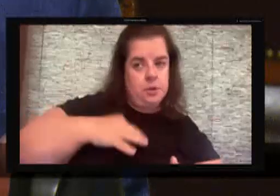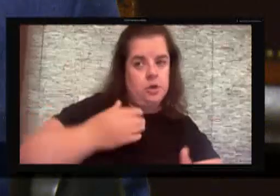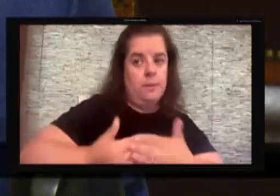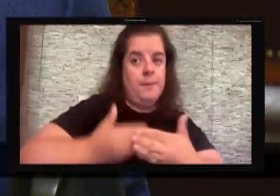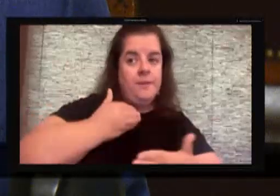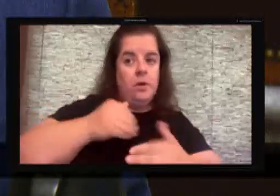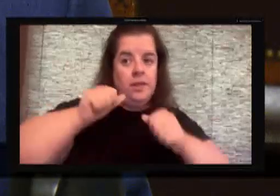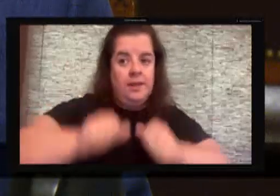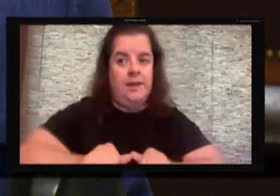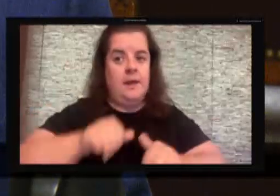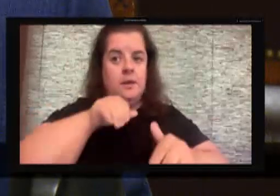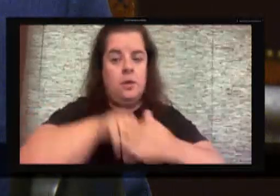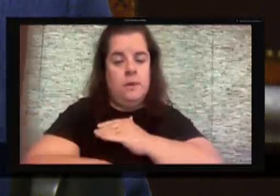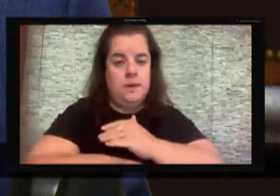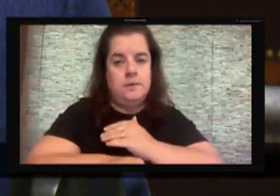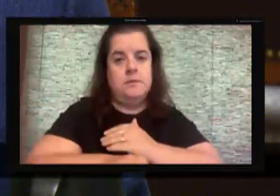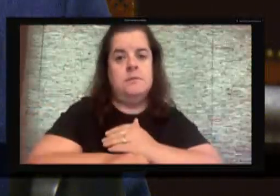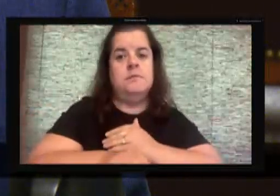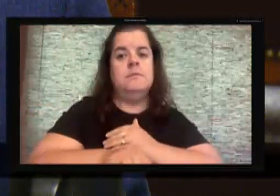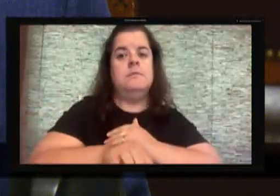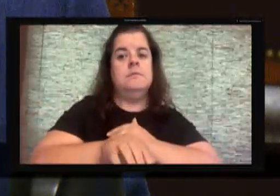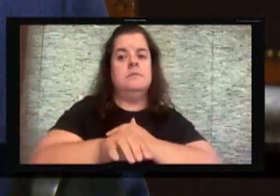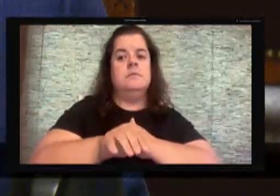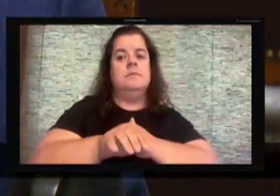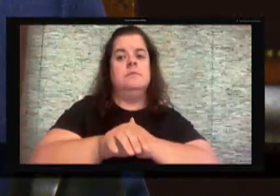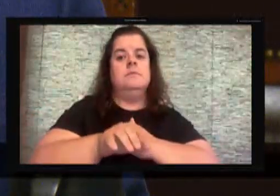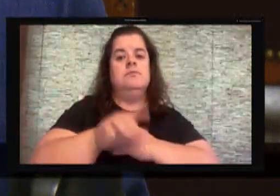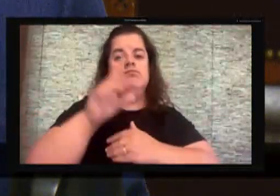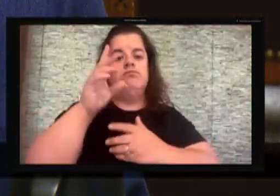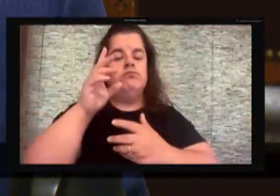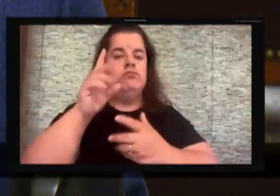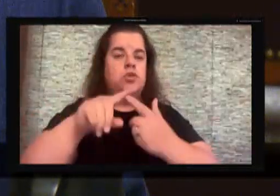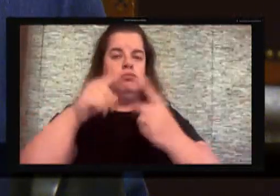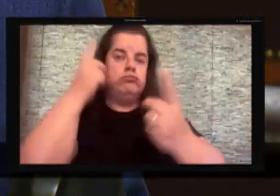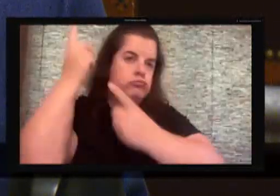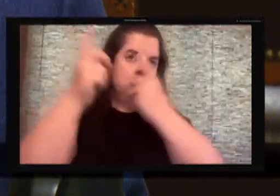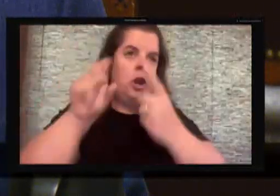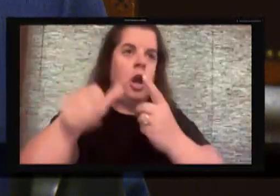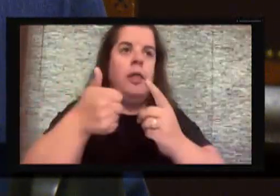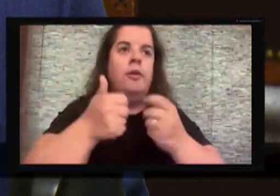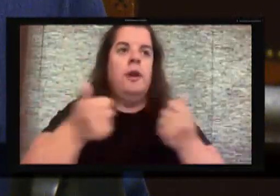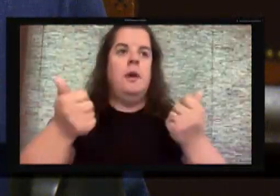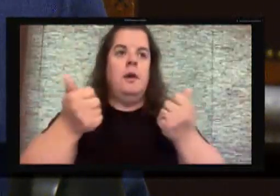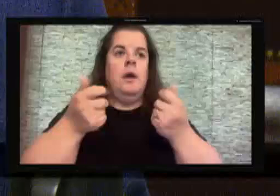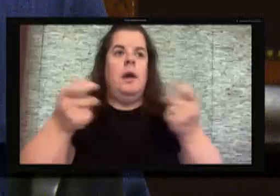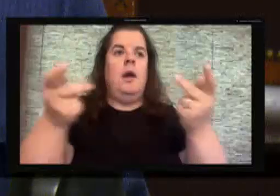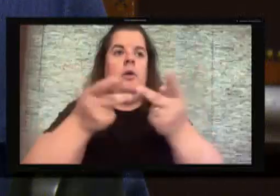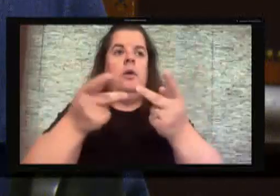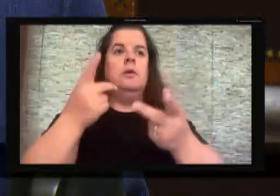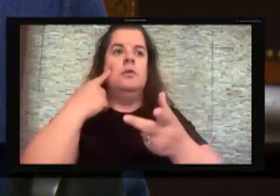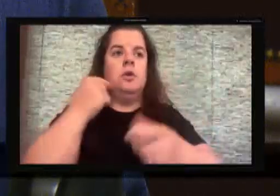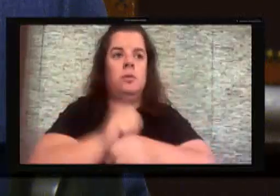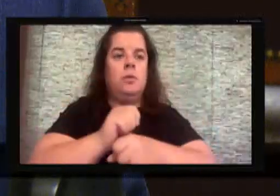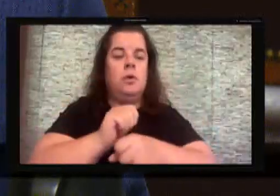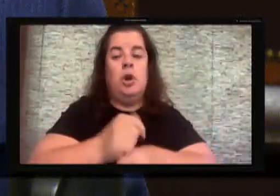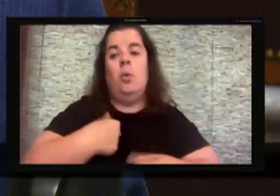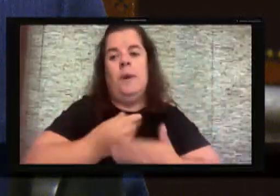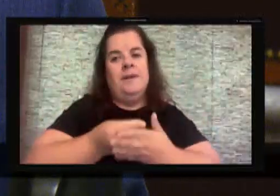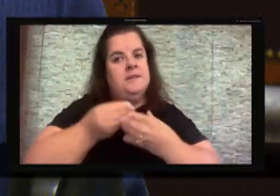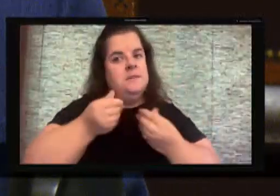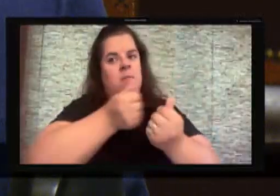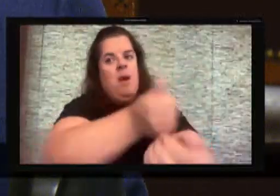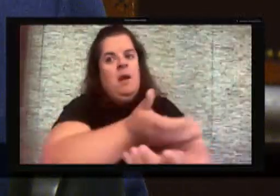go, you know, entertaining other boroughs or municipalities. We spend a great deal